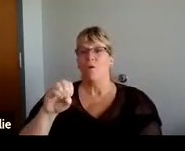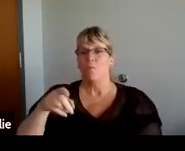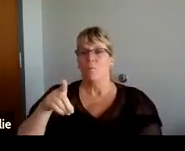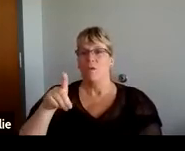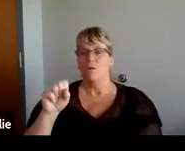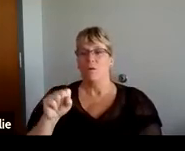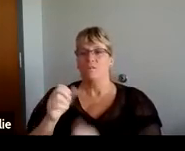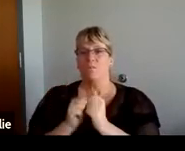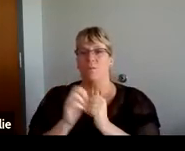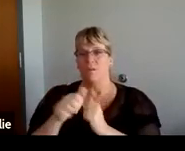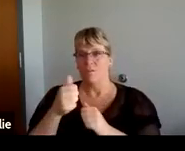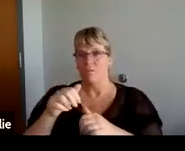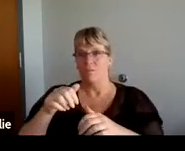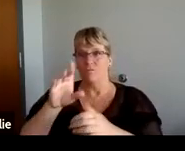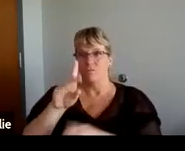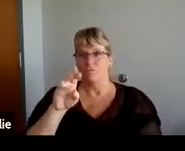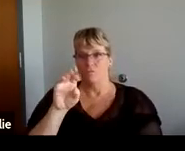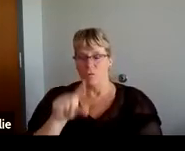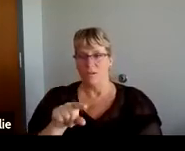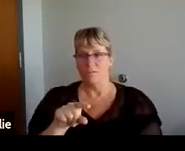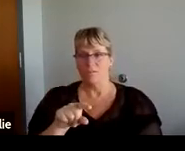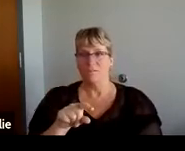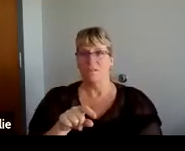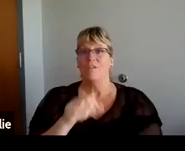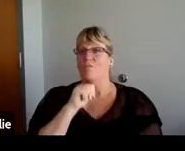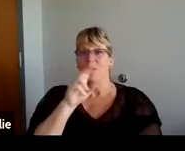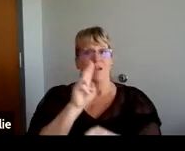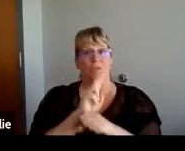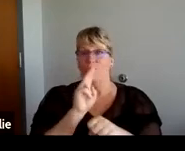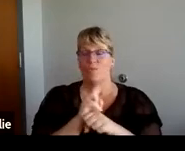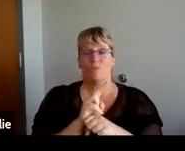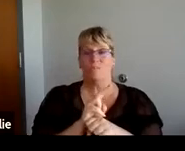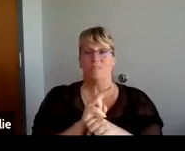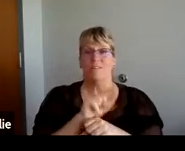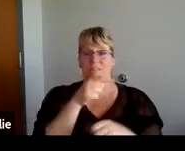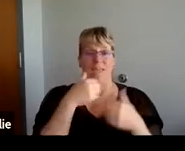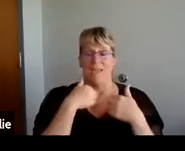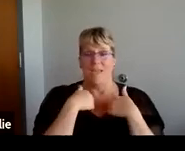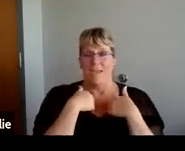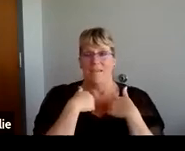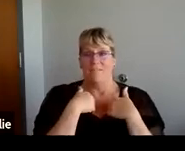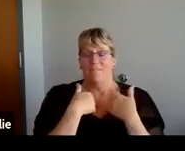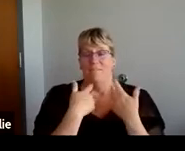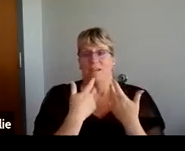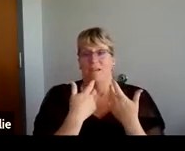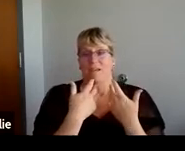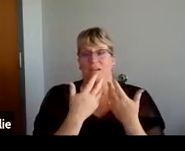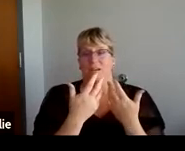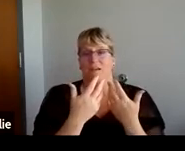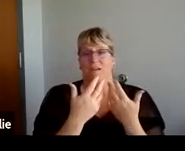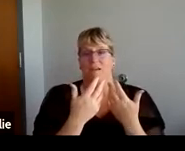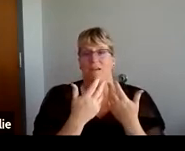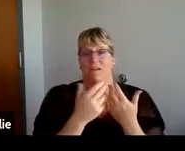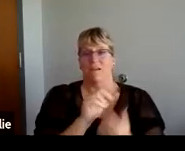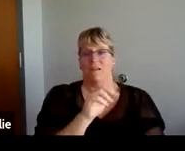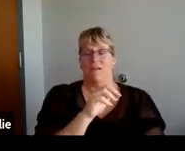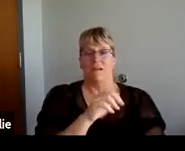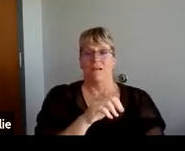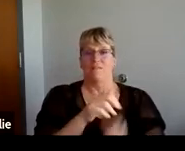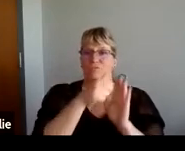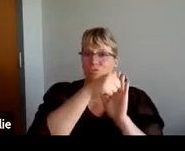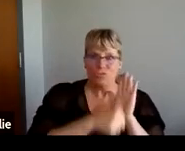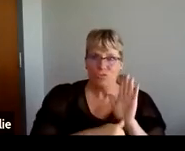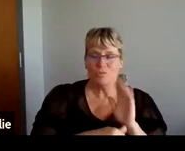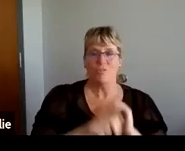substances, meaning non-medical users, meaning they're not using it because they had an ACL repair, or they're